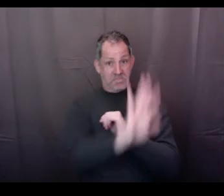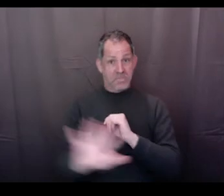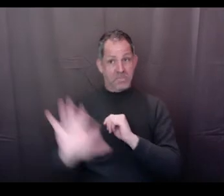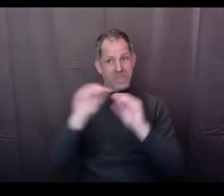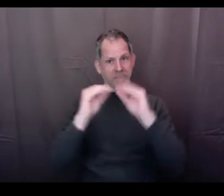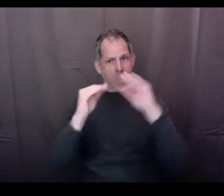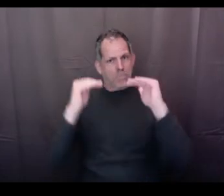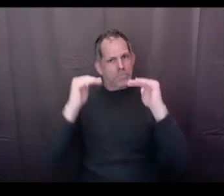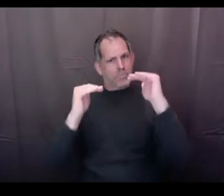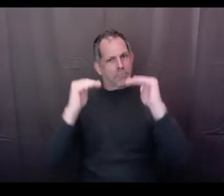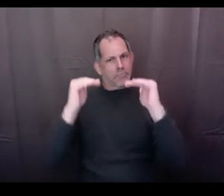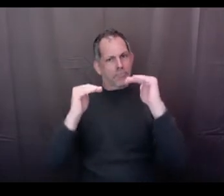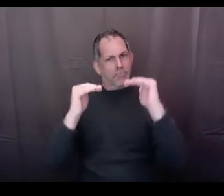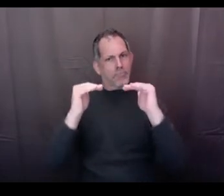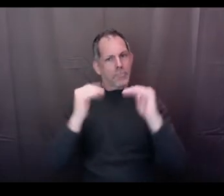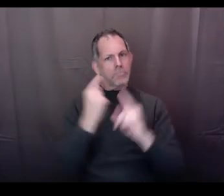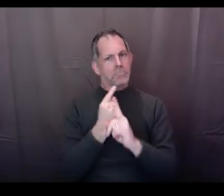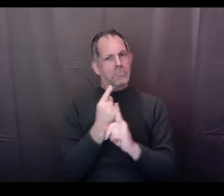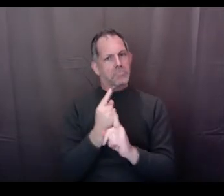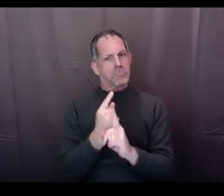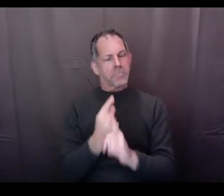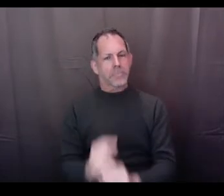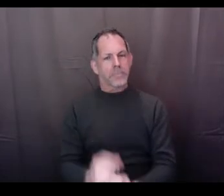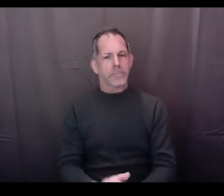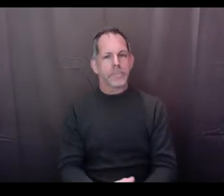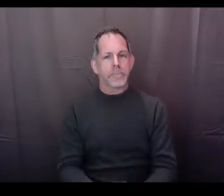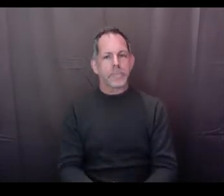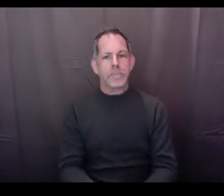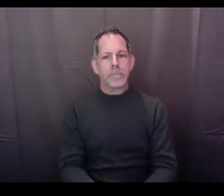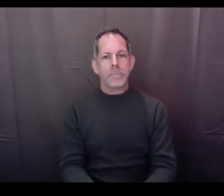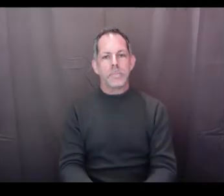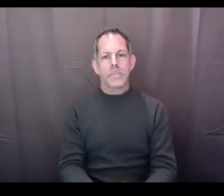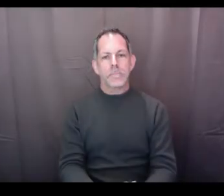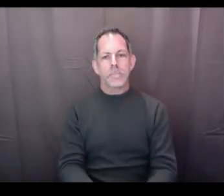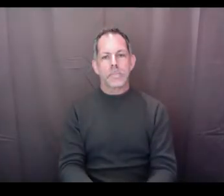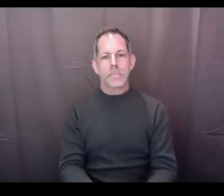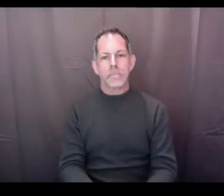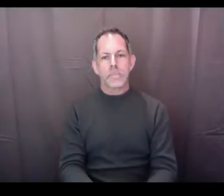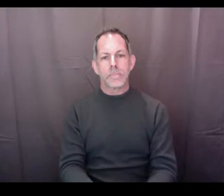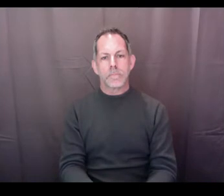had a good decline with the stay home, stay safe